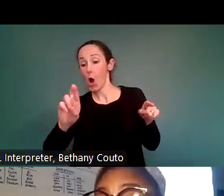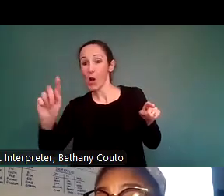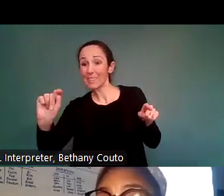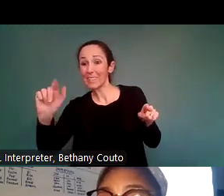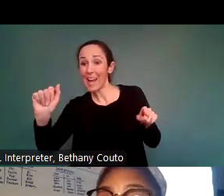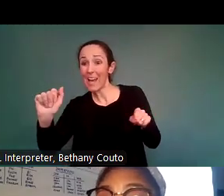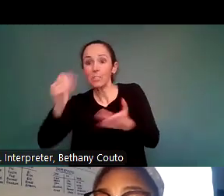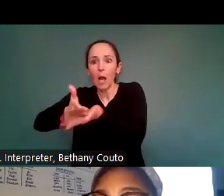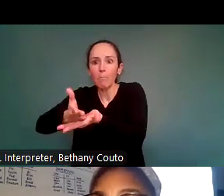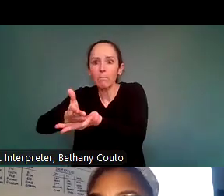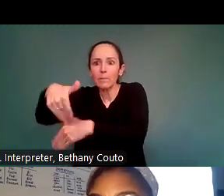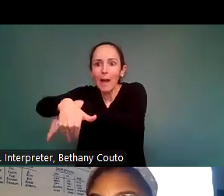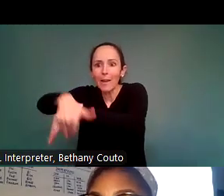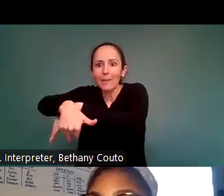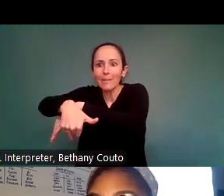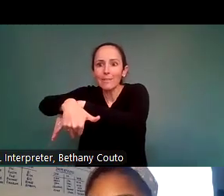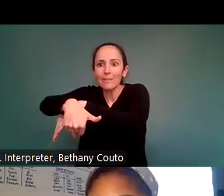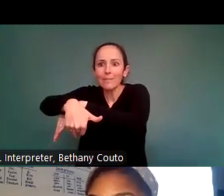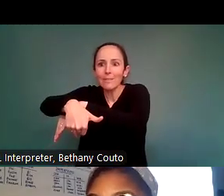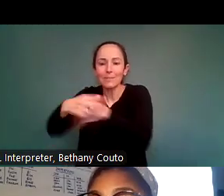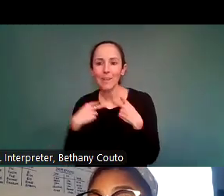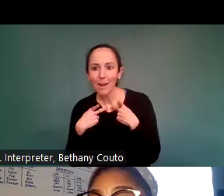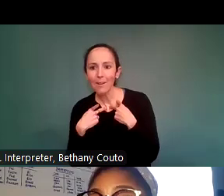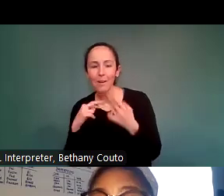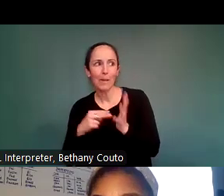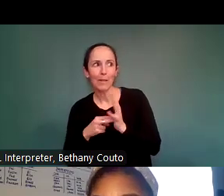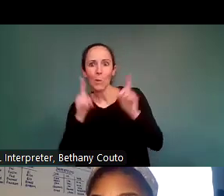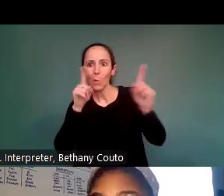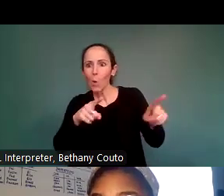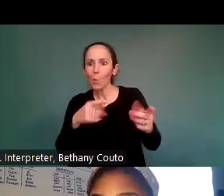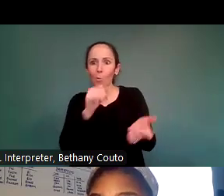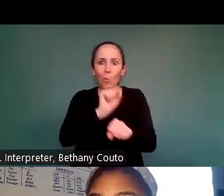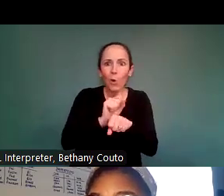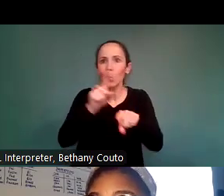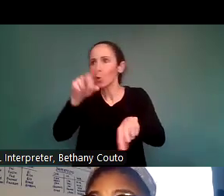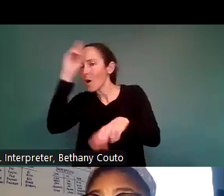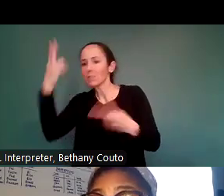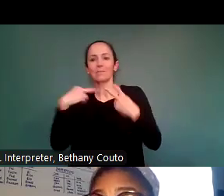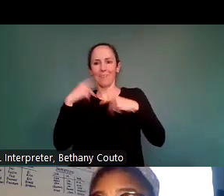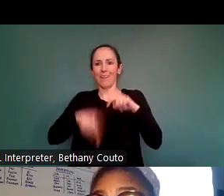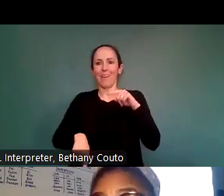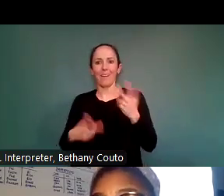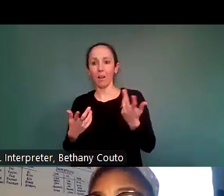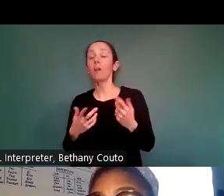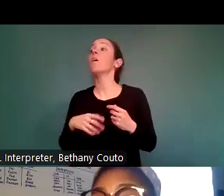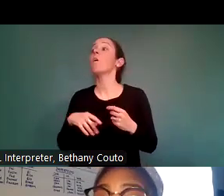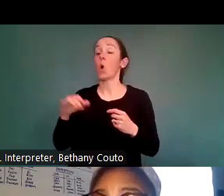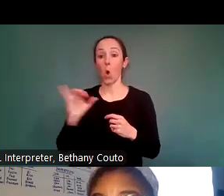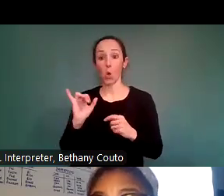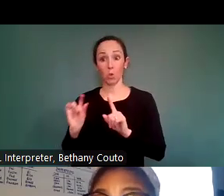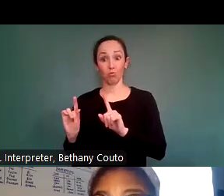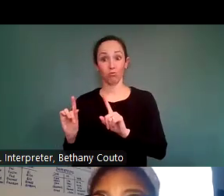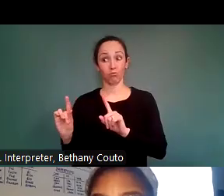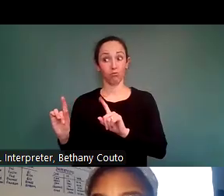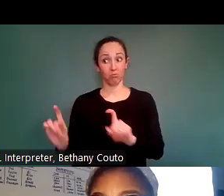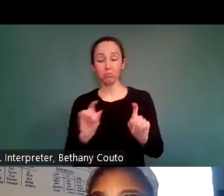at night. And then also the poll gave us some insight around what percentage of residents thought that bus service near them was good enough